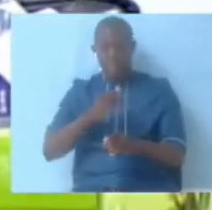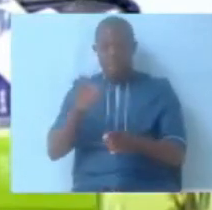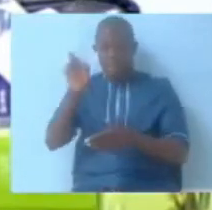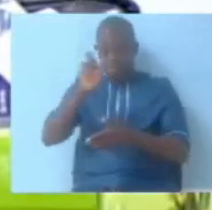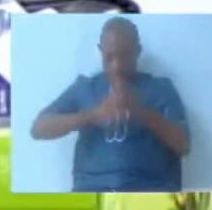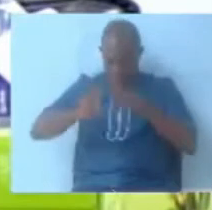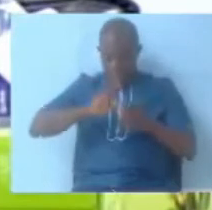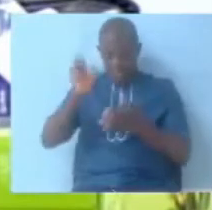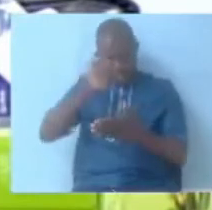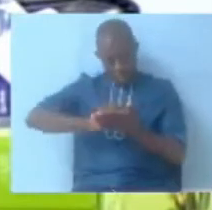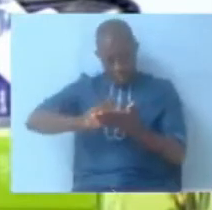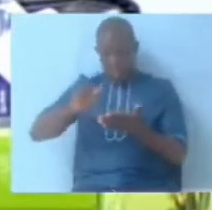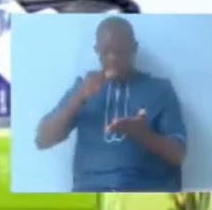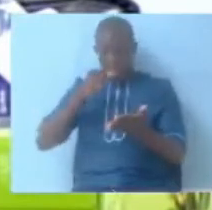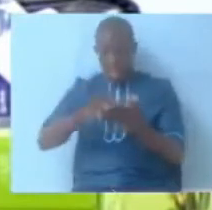it was too radical.